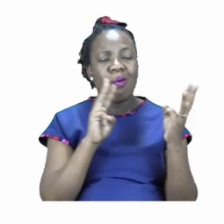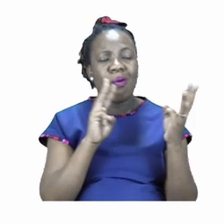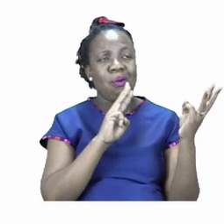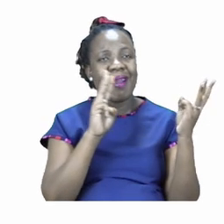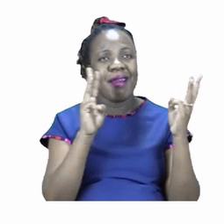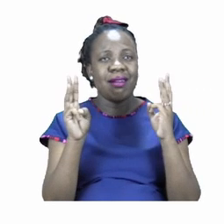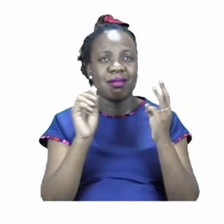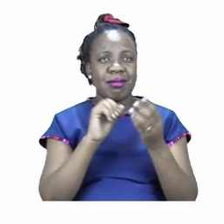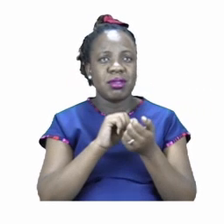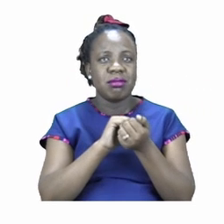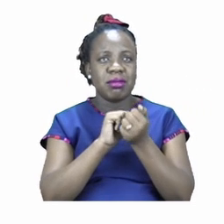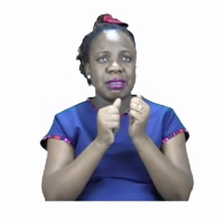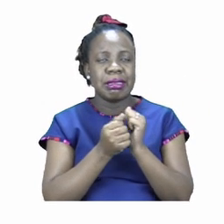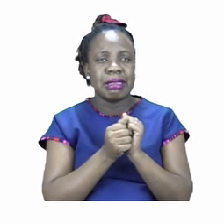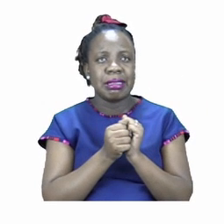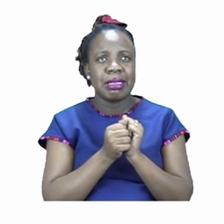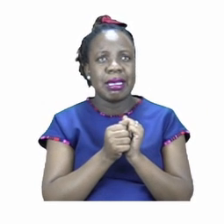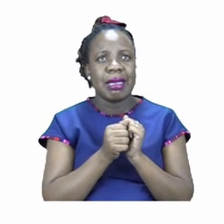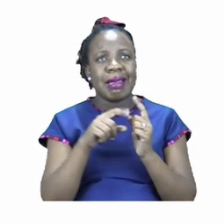temperature,